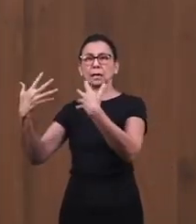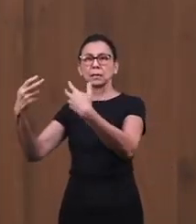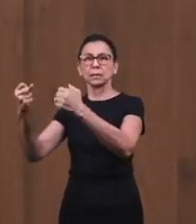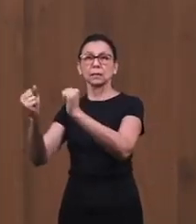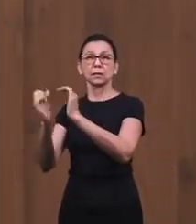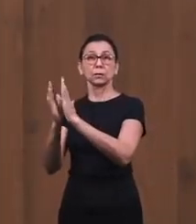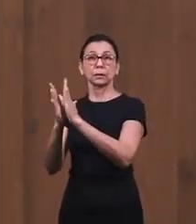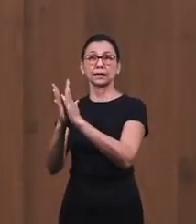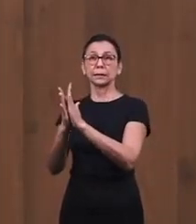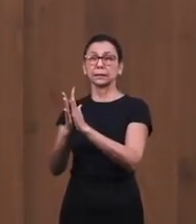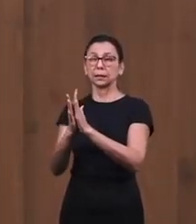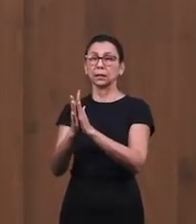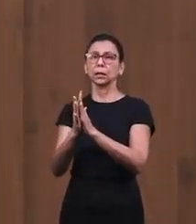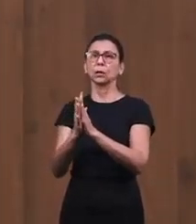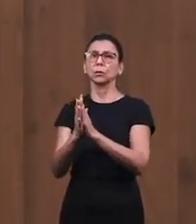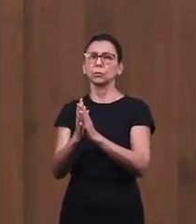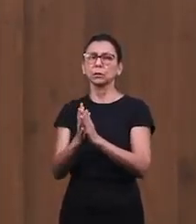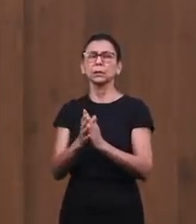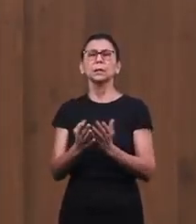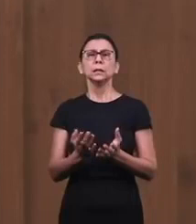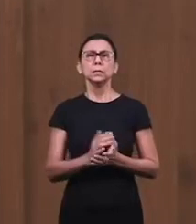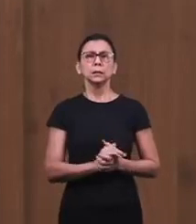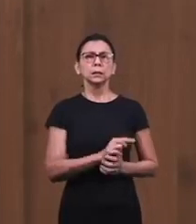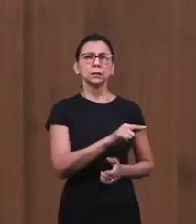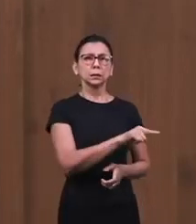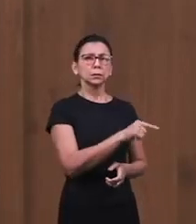The king hears the